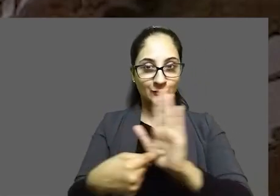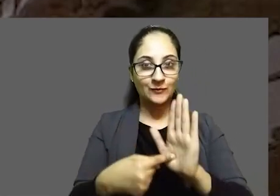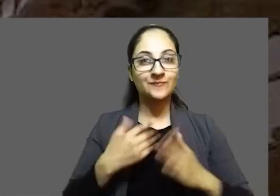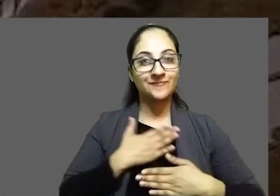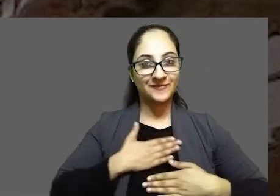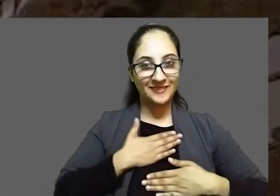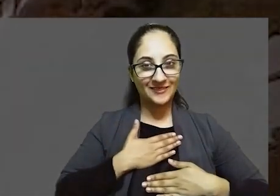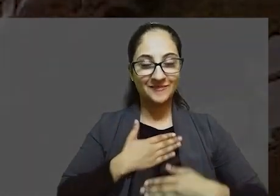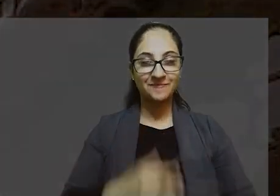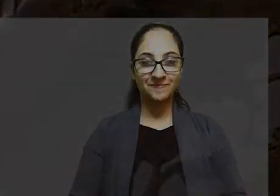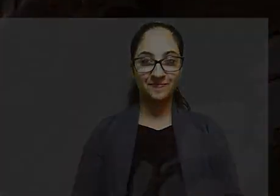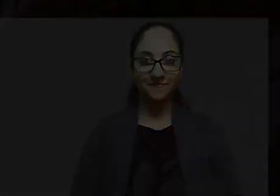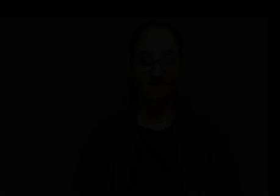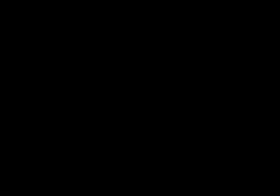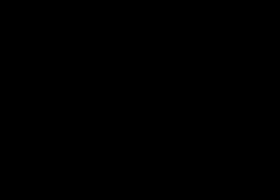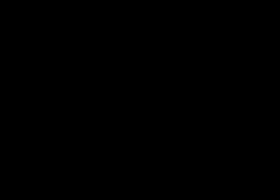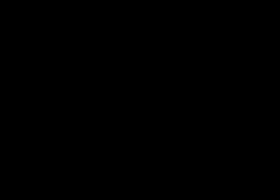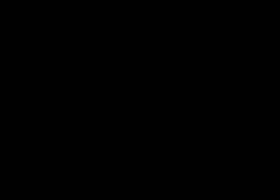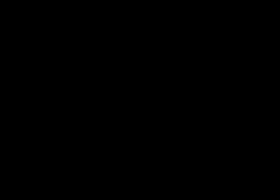enjoy.